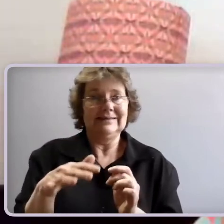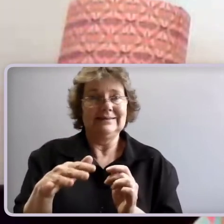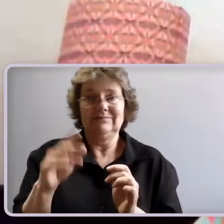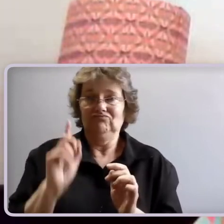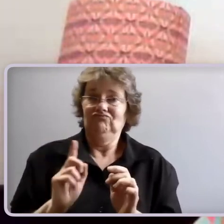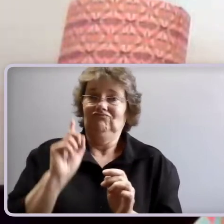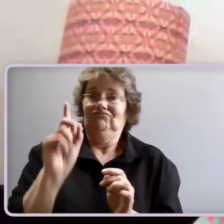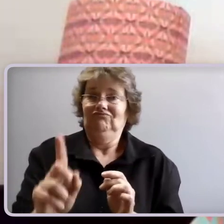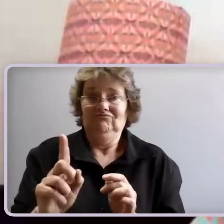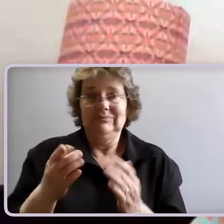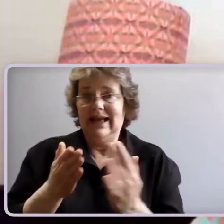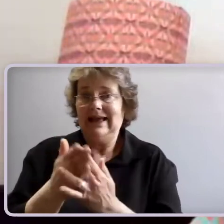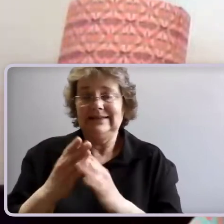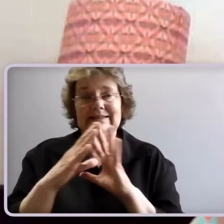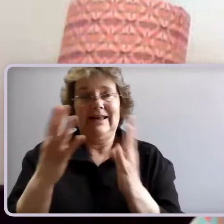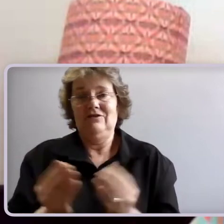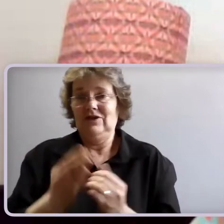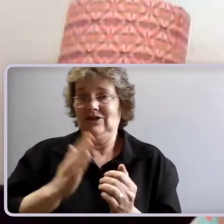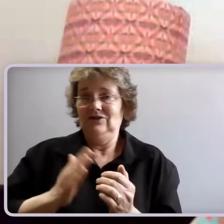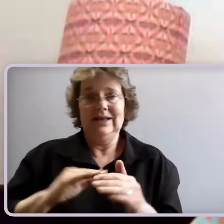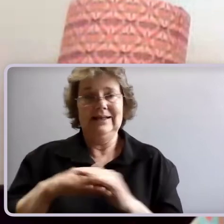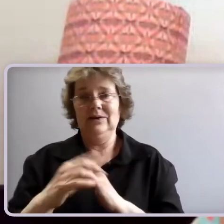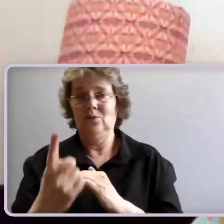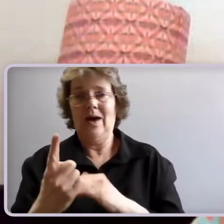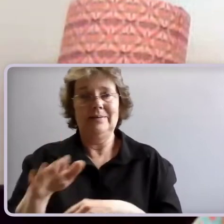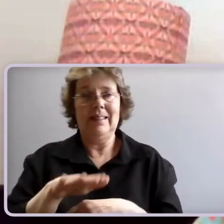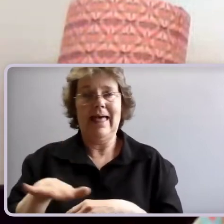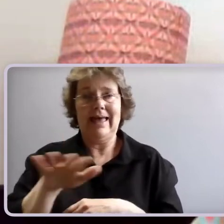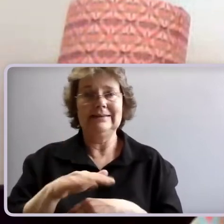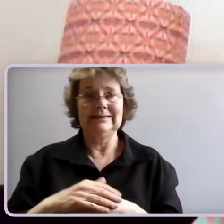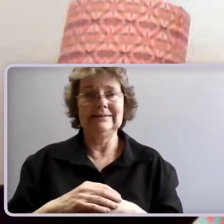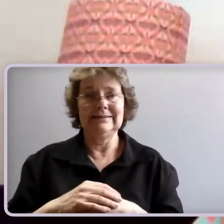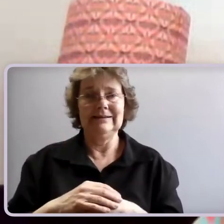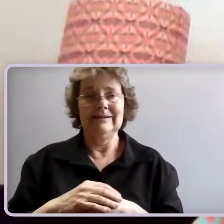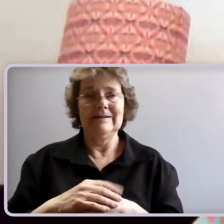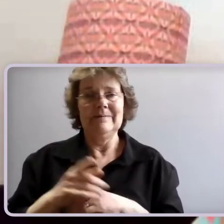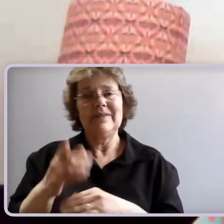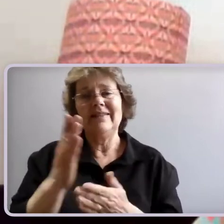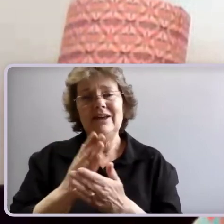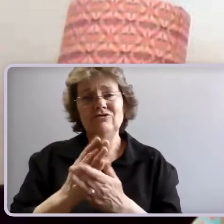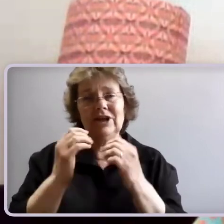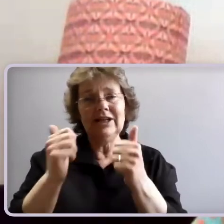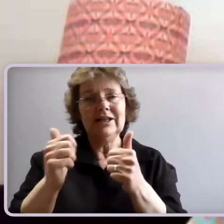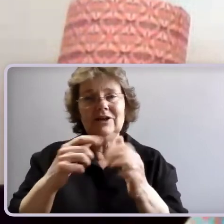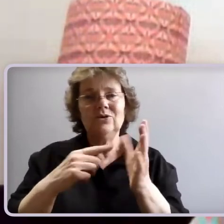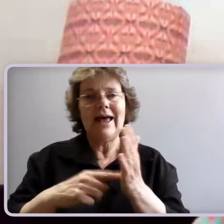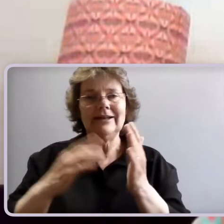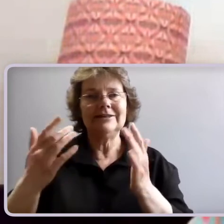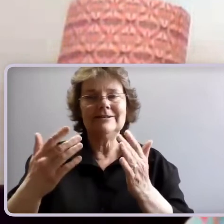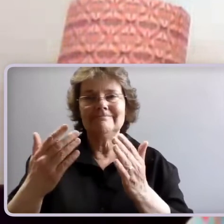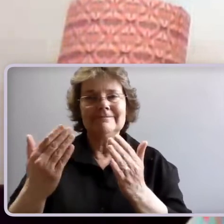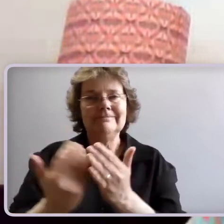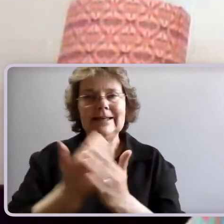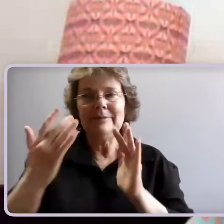they need in the one place. They're also really good at reaching out and supporting each other in other ways too, making